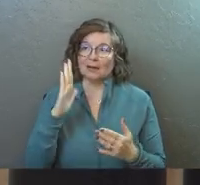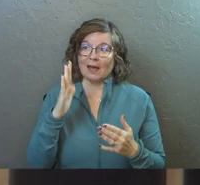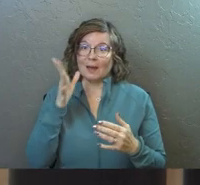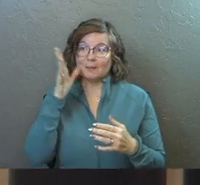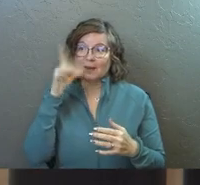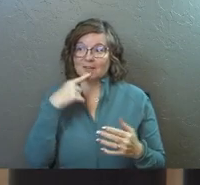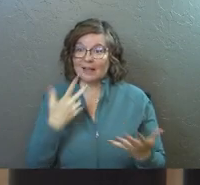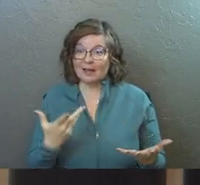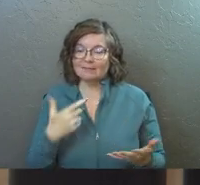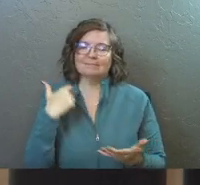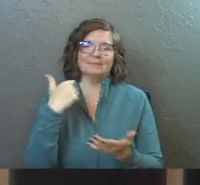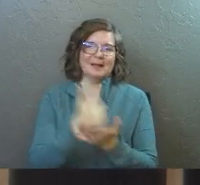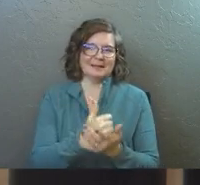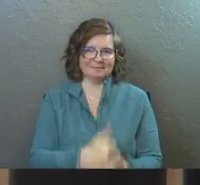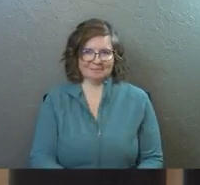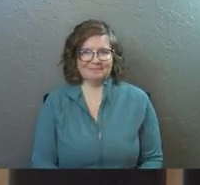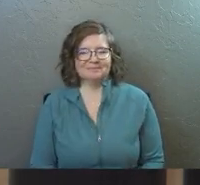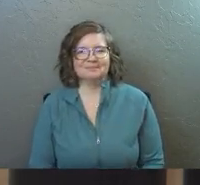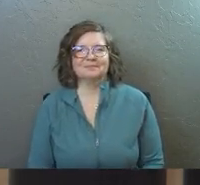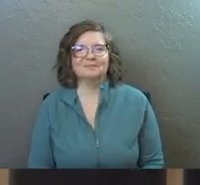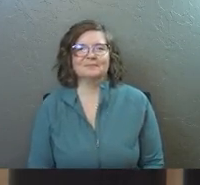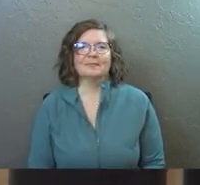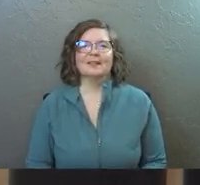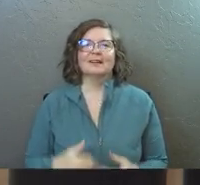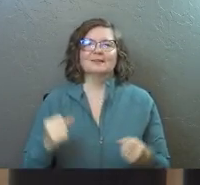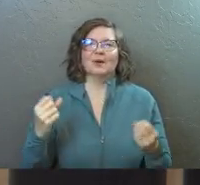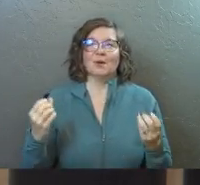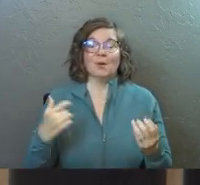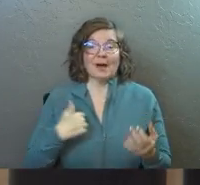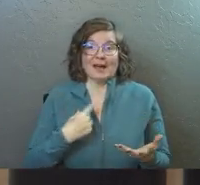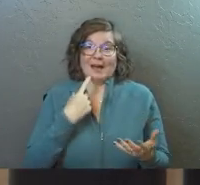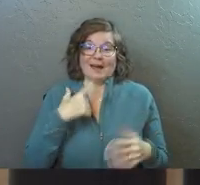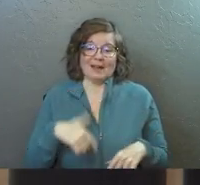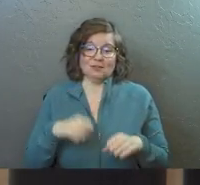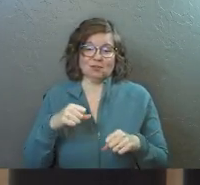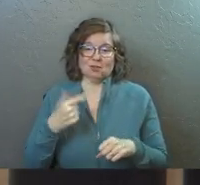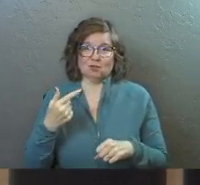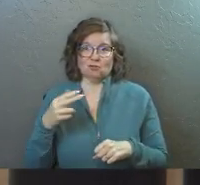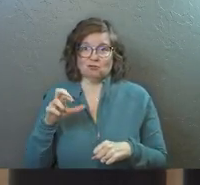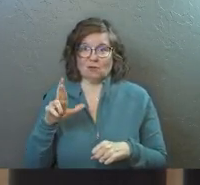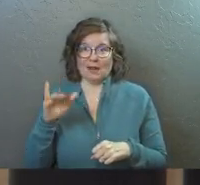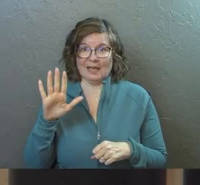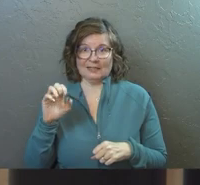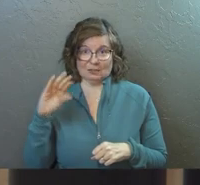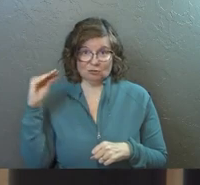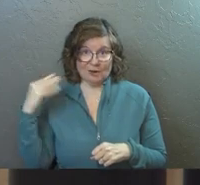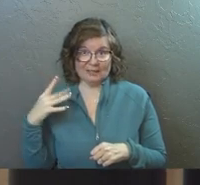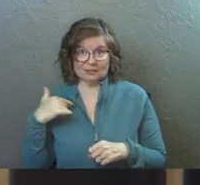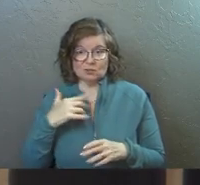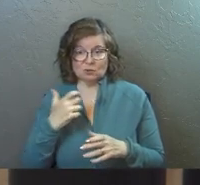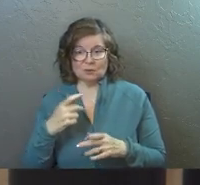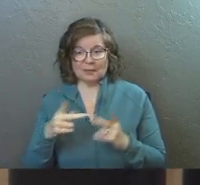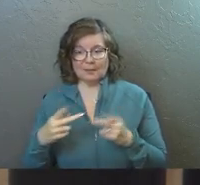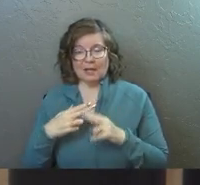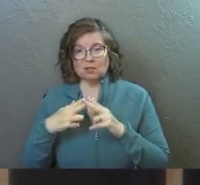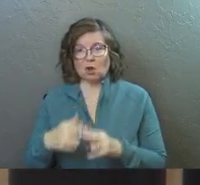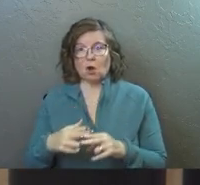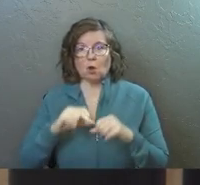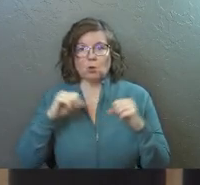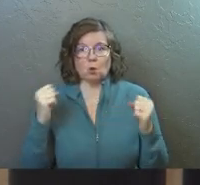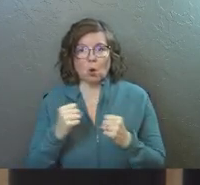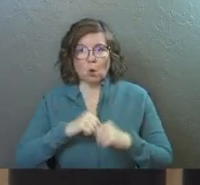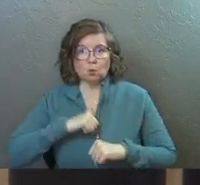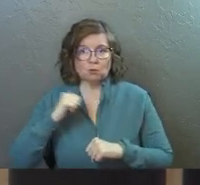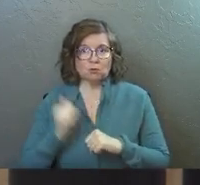parents said, amen. So I took Gracie to this great little place called Cold Stone